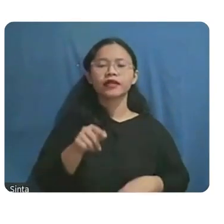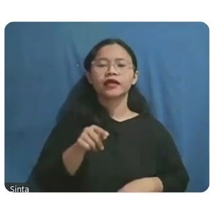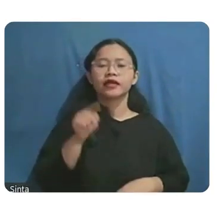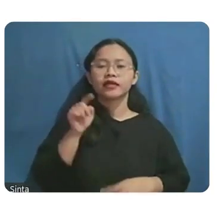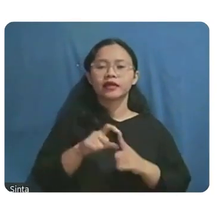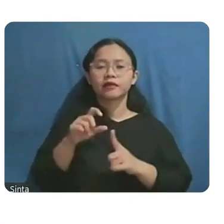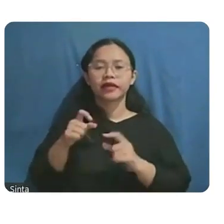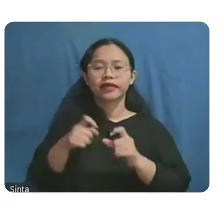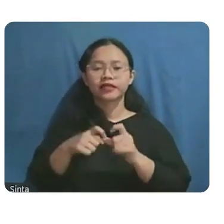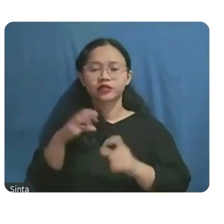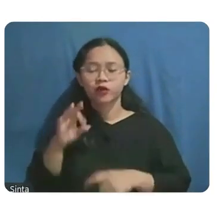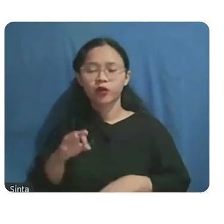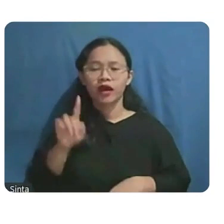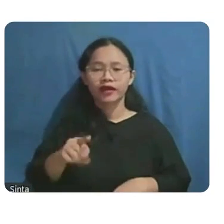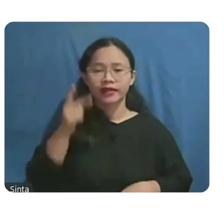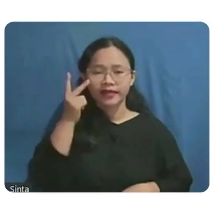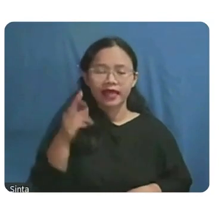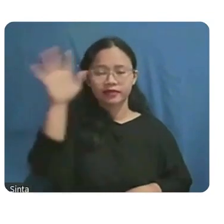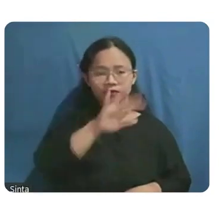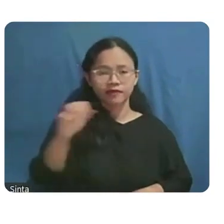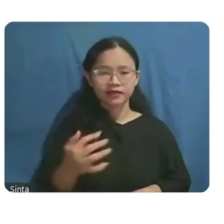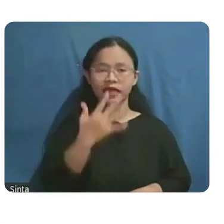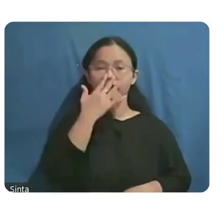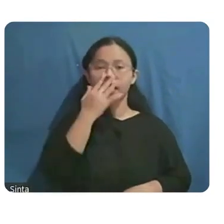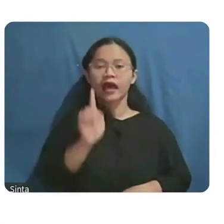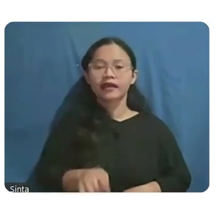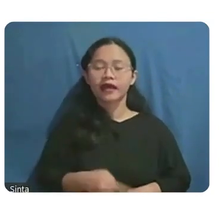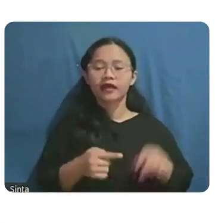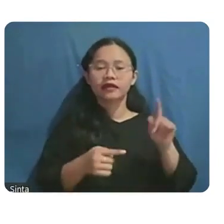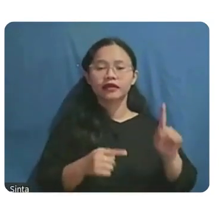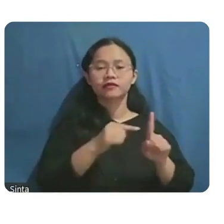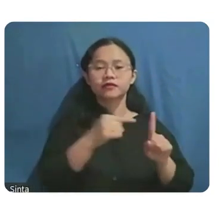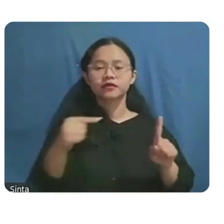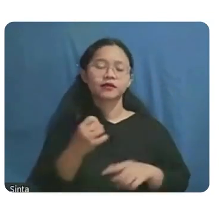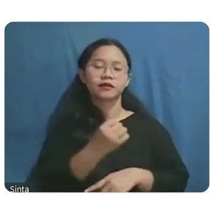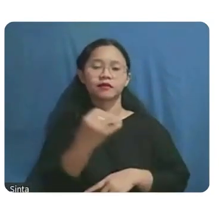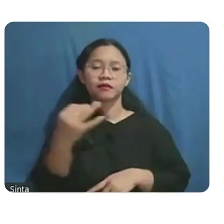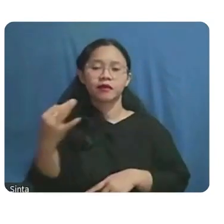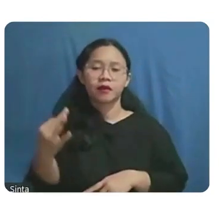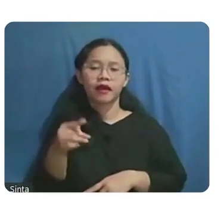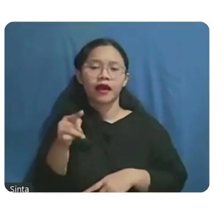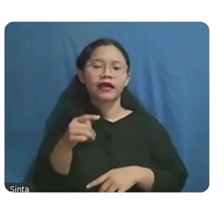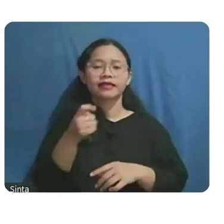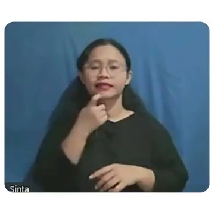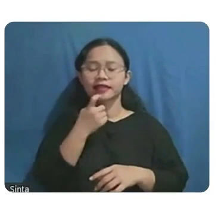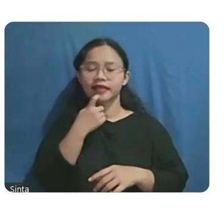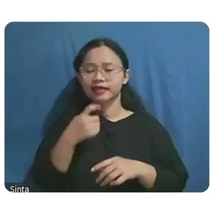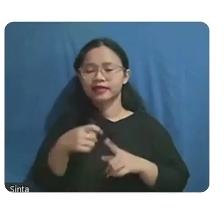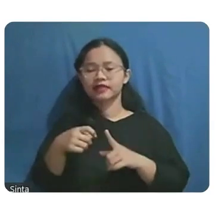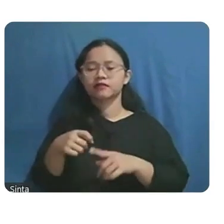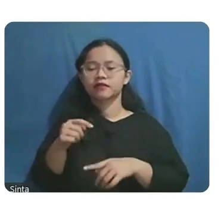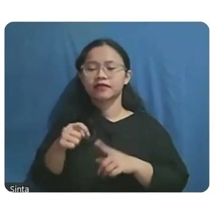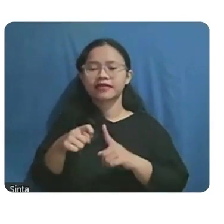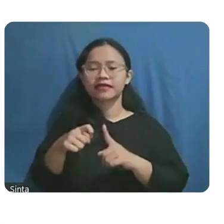is an air contamination caused by one or more physical, chemical or biological substance in